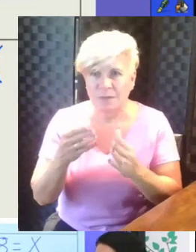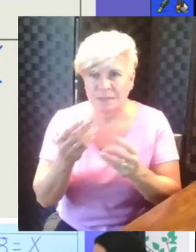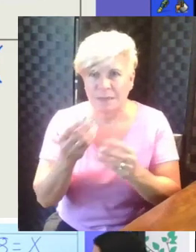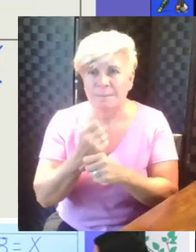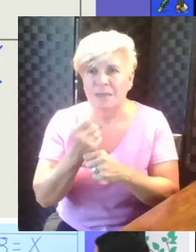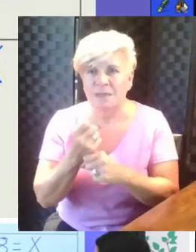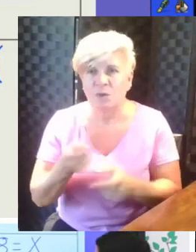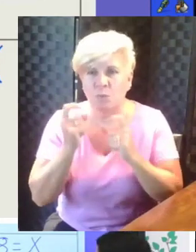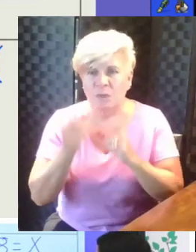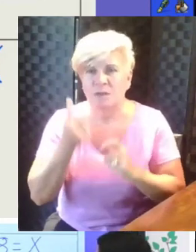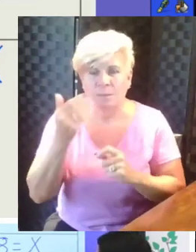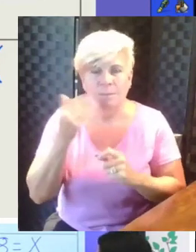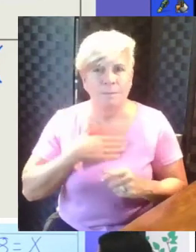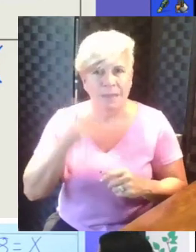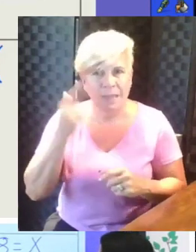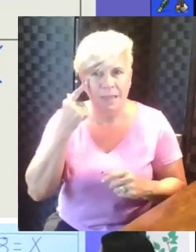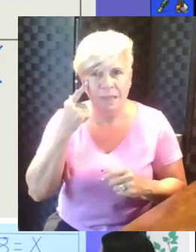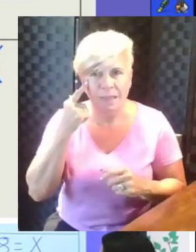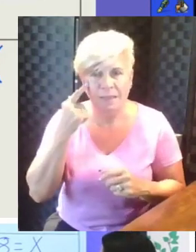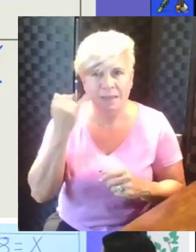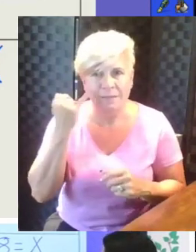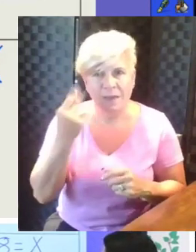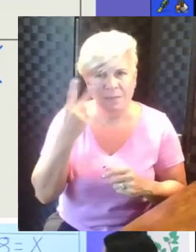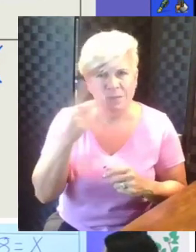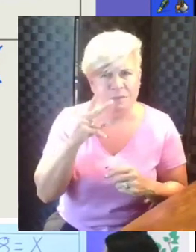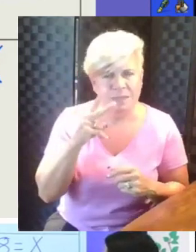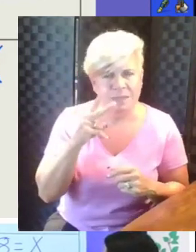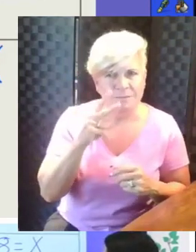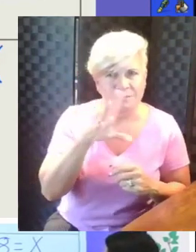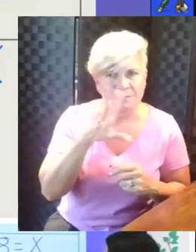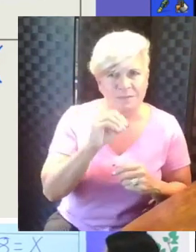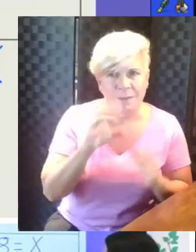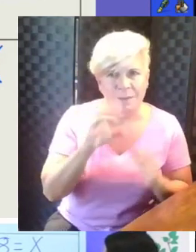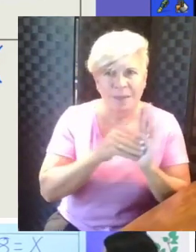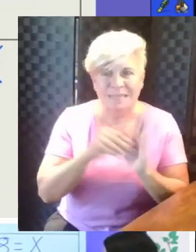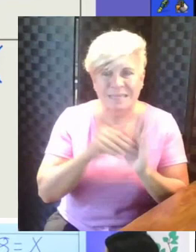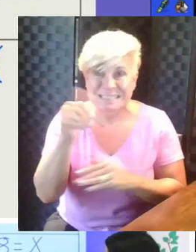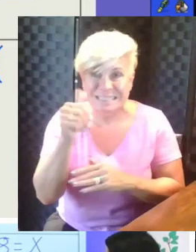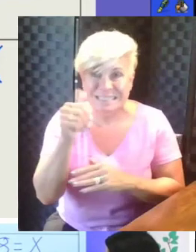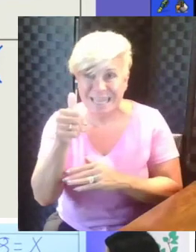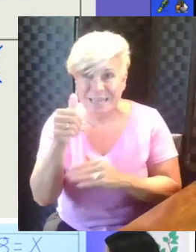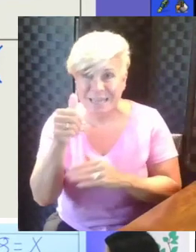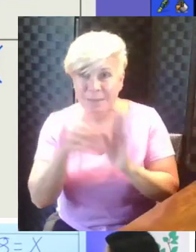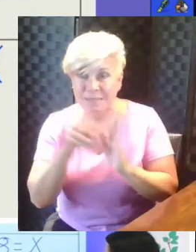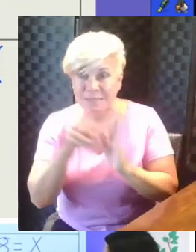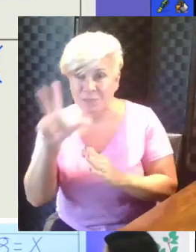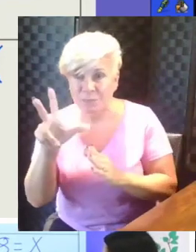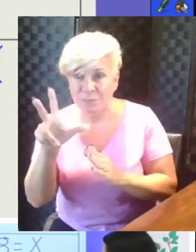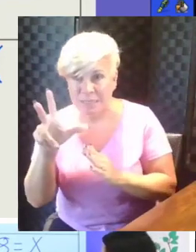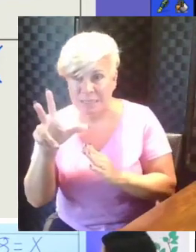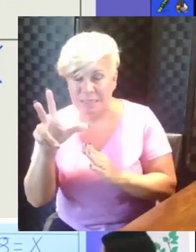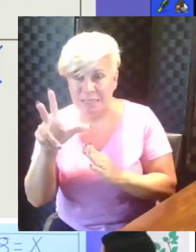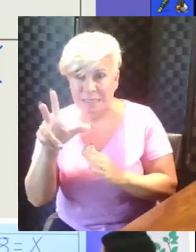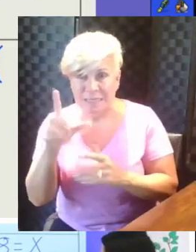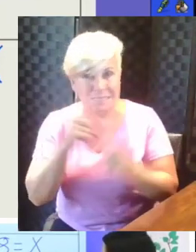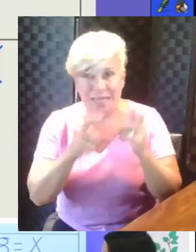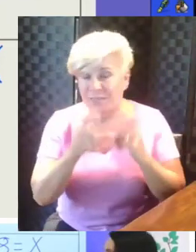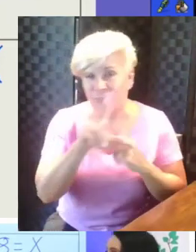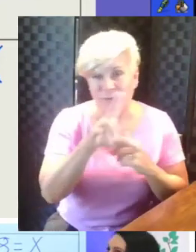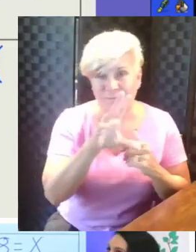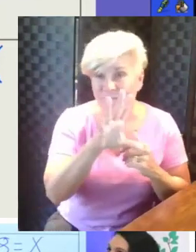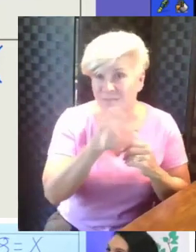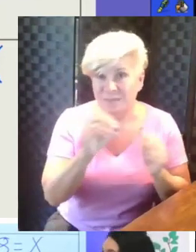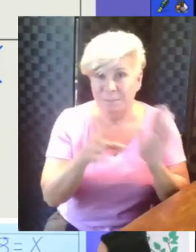and easier in my head. So if I look at this as 50 plus 10 plus 3 instead of 50 plus